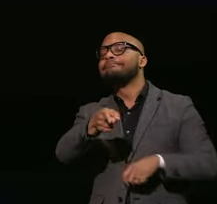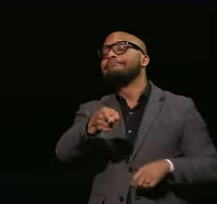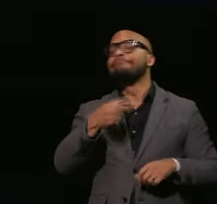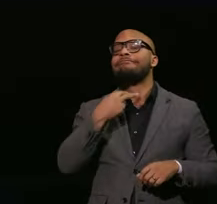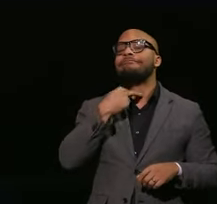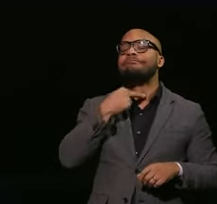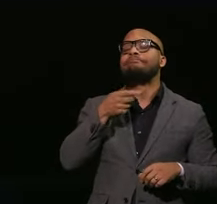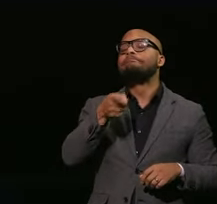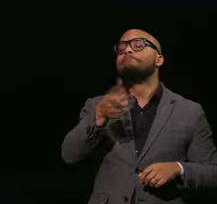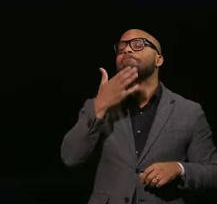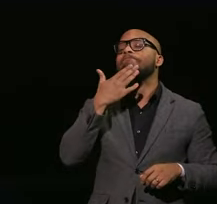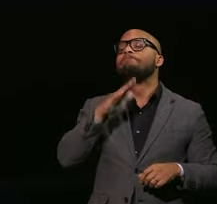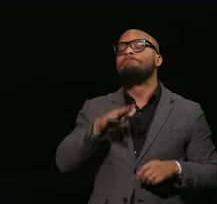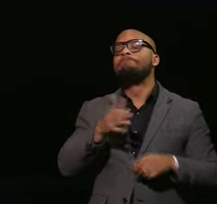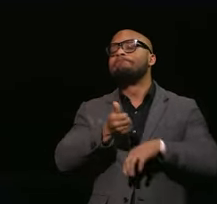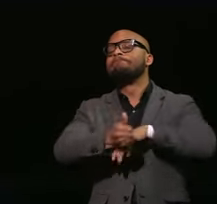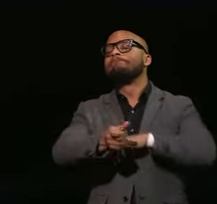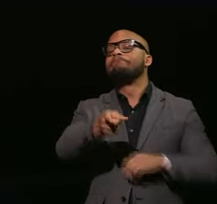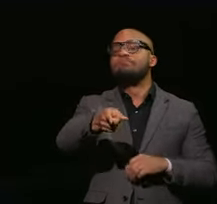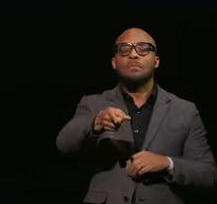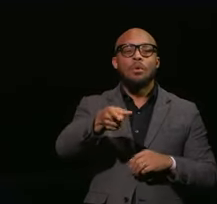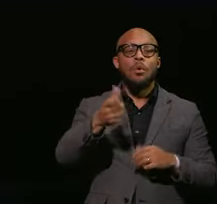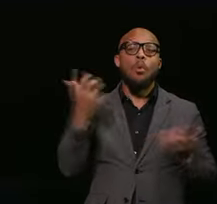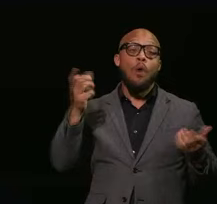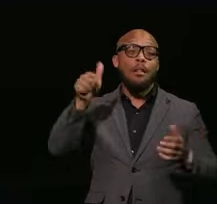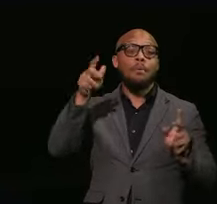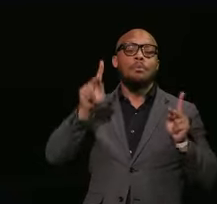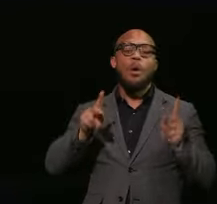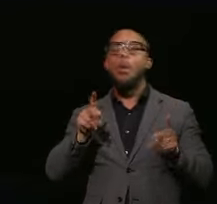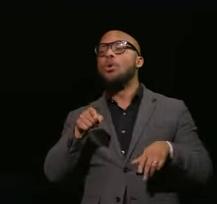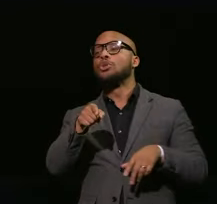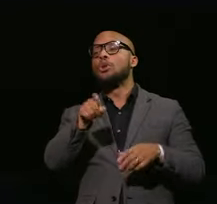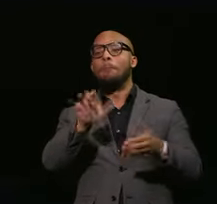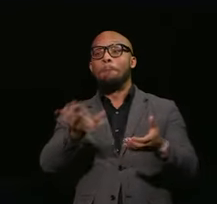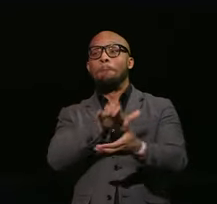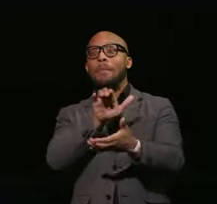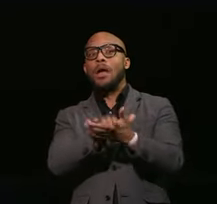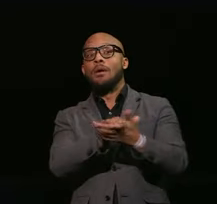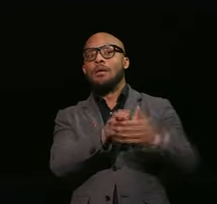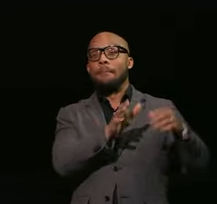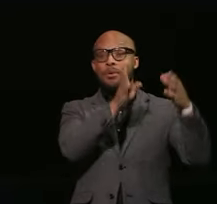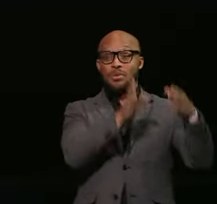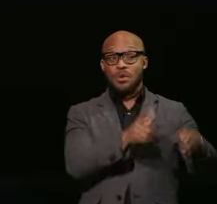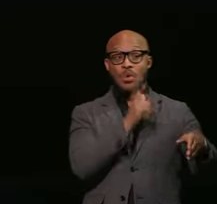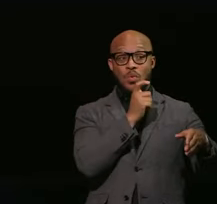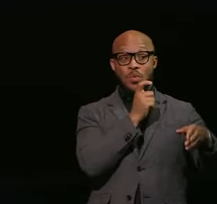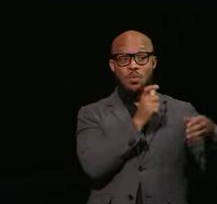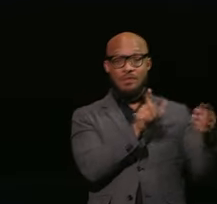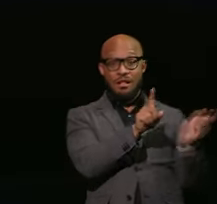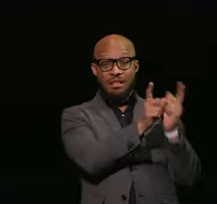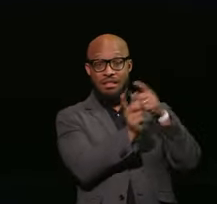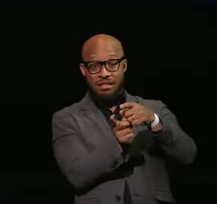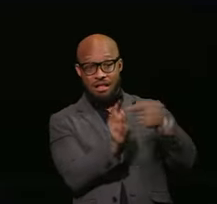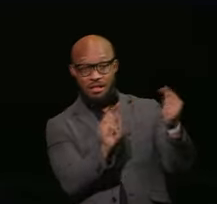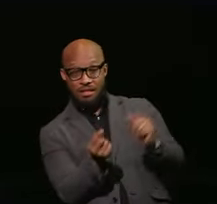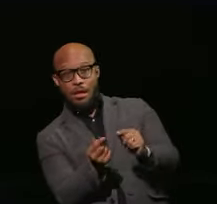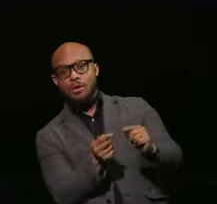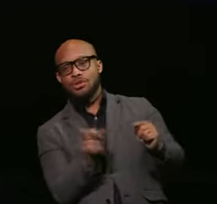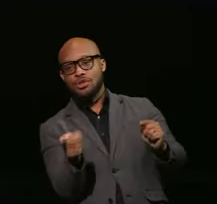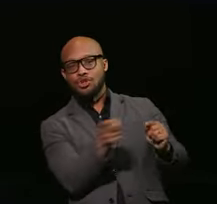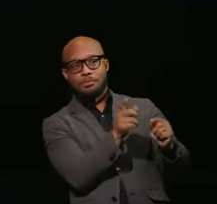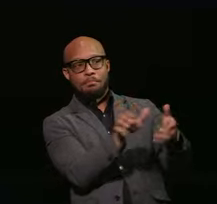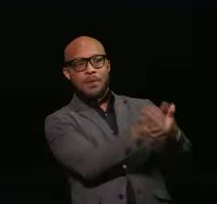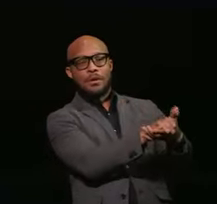one of the people who assaulted her. But you still balance that, and you know, you're able